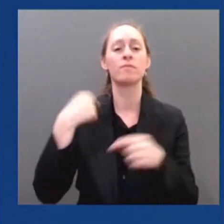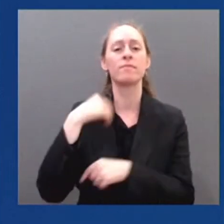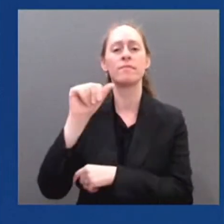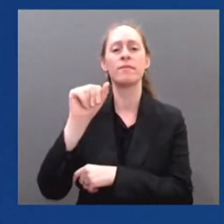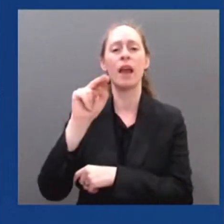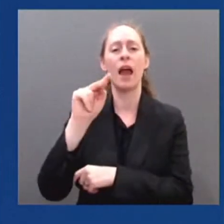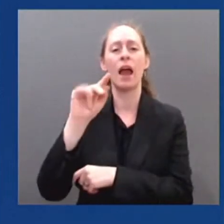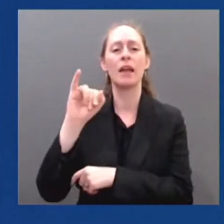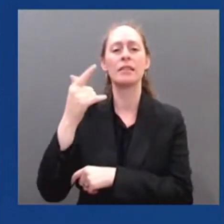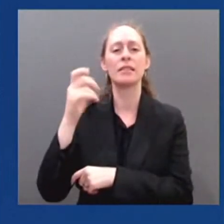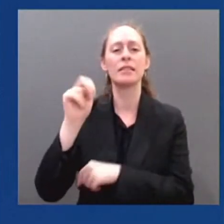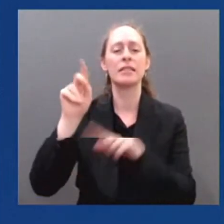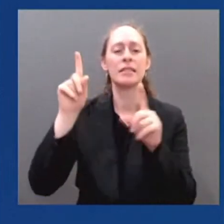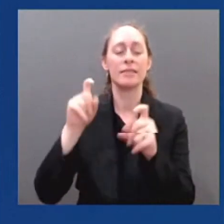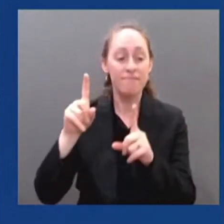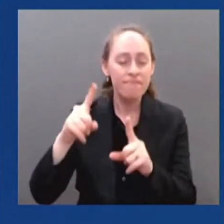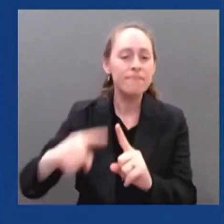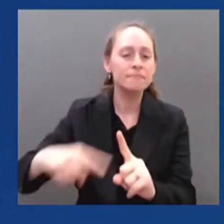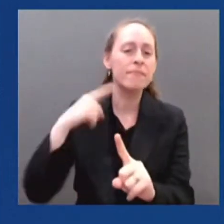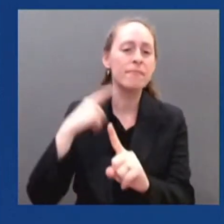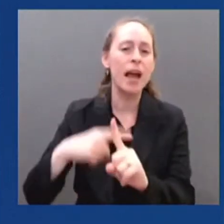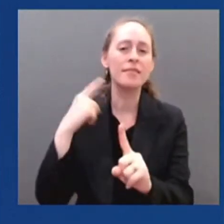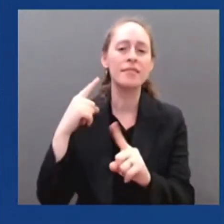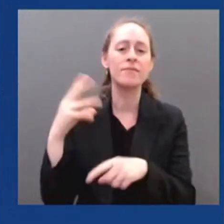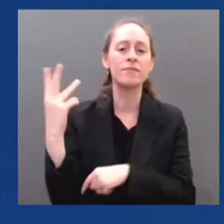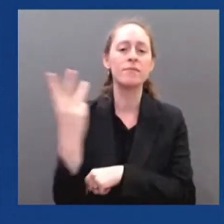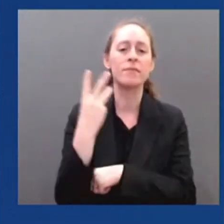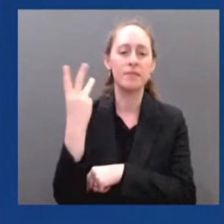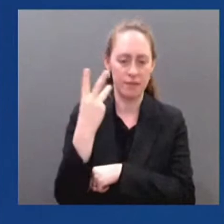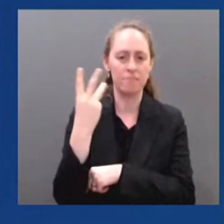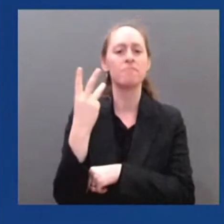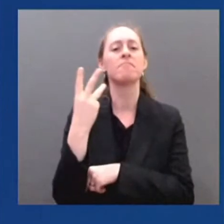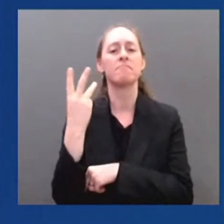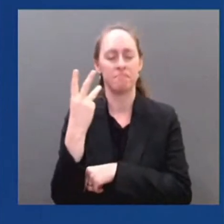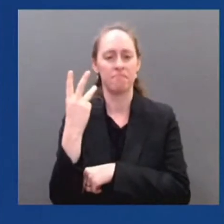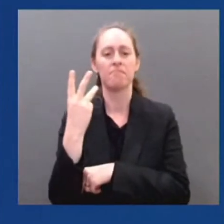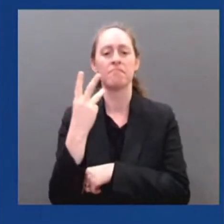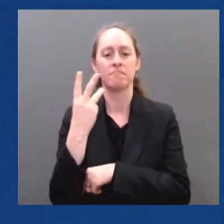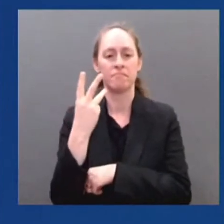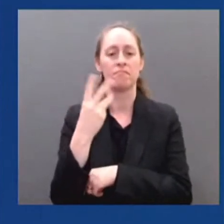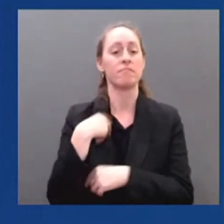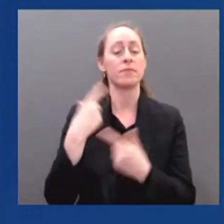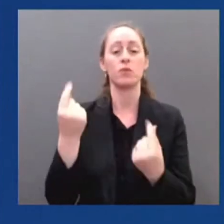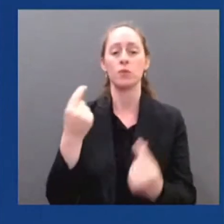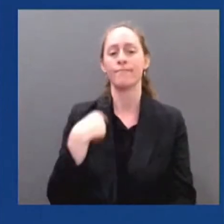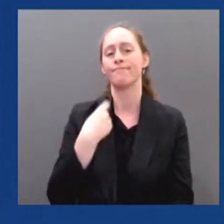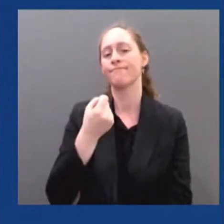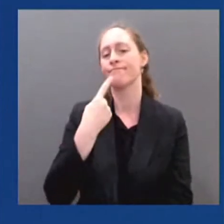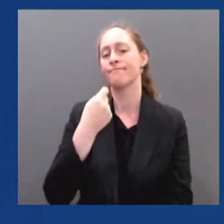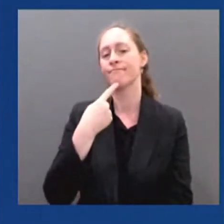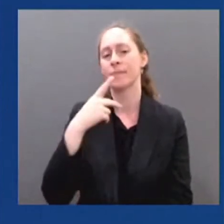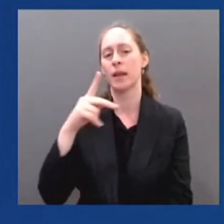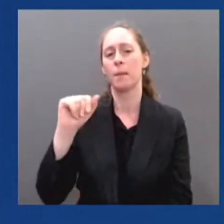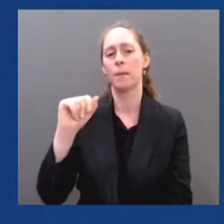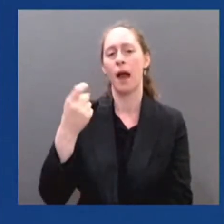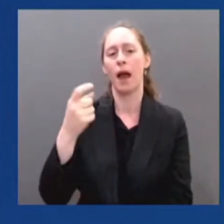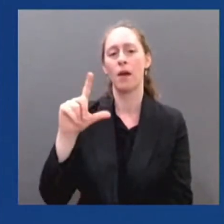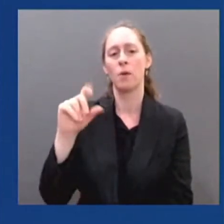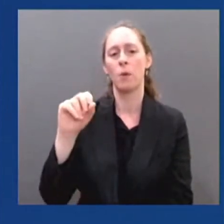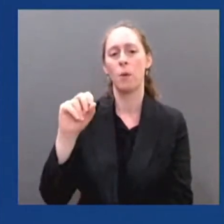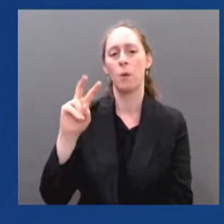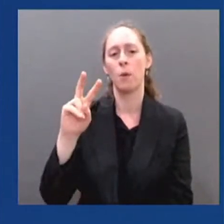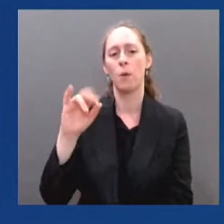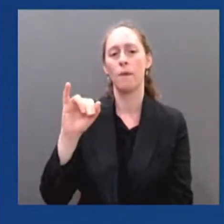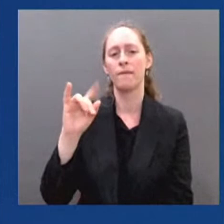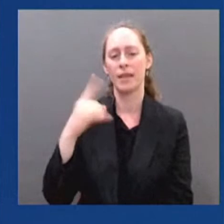I started on Wednesday on Paxlovid, and I was on Paxlovid for 5 days. And I have now finished Paxlovid,